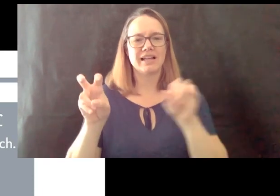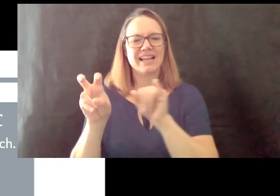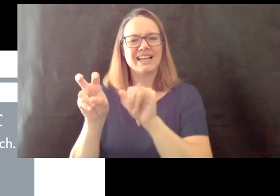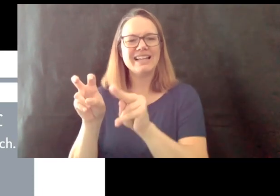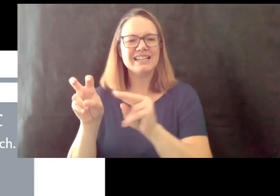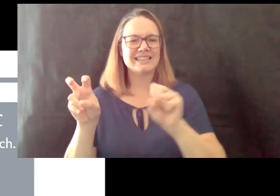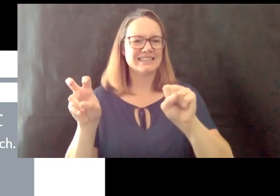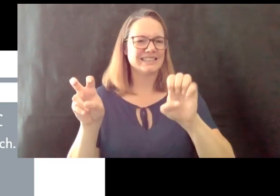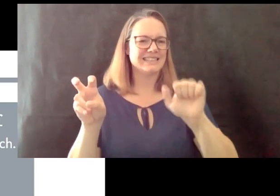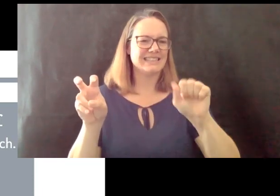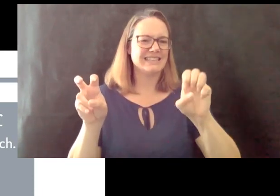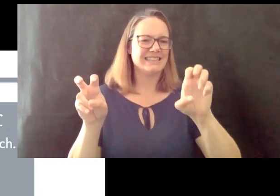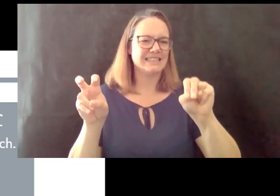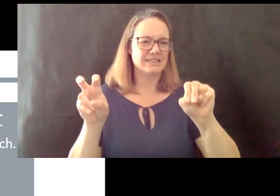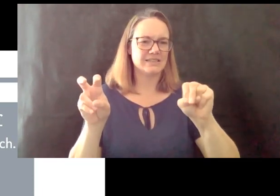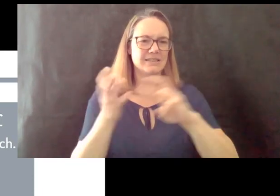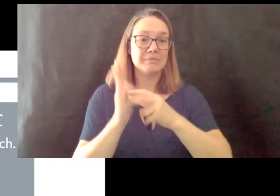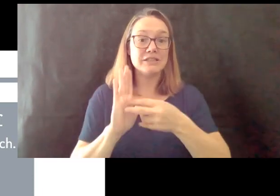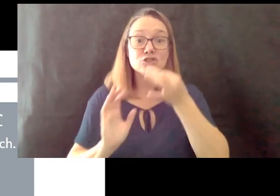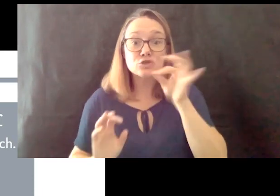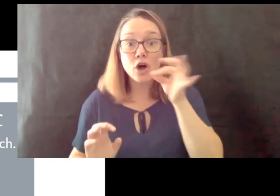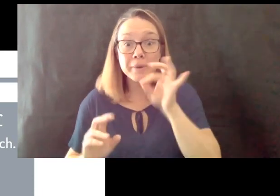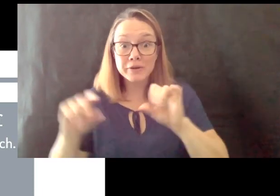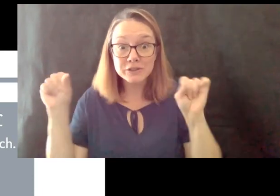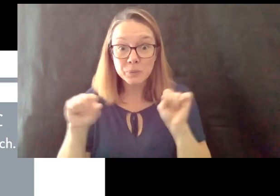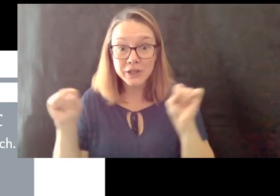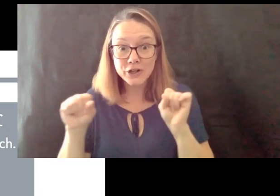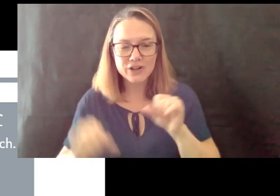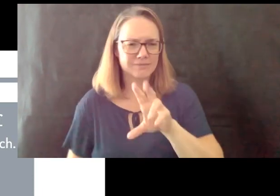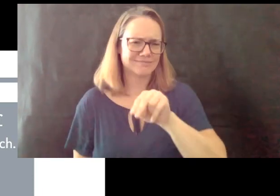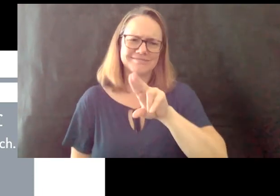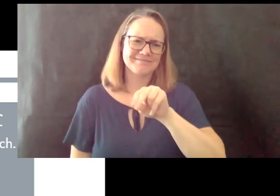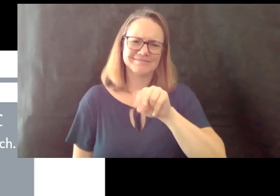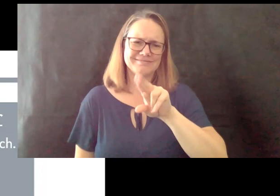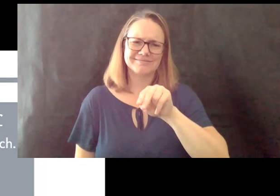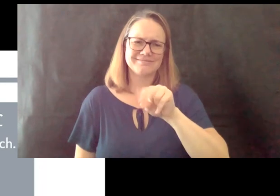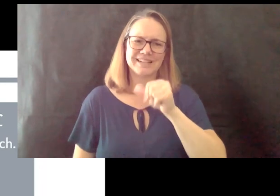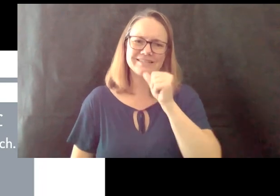season. You know, try and buy strawberries in the middle of winter.